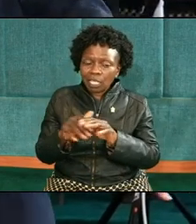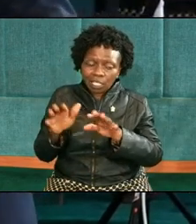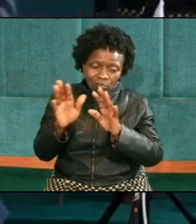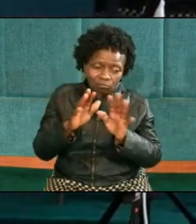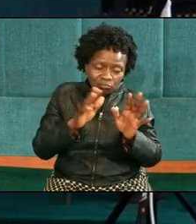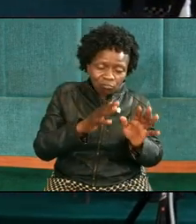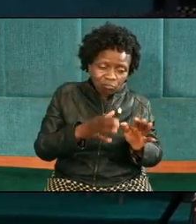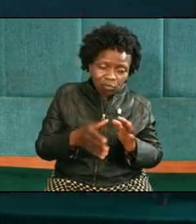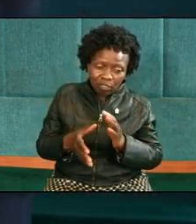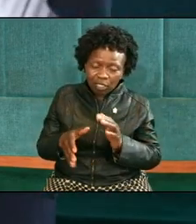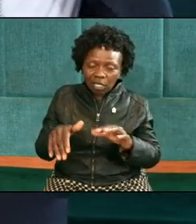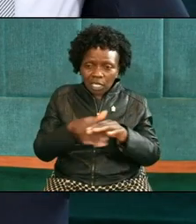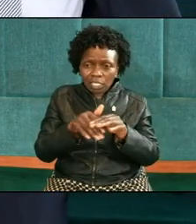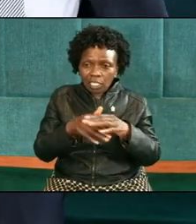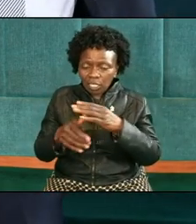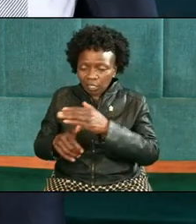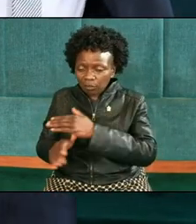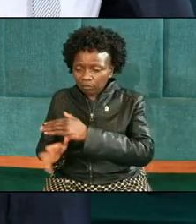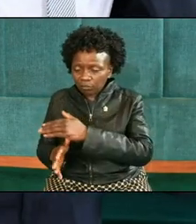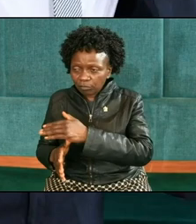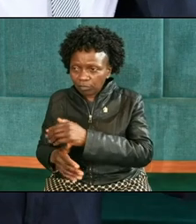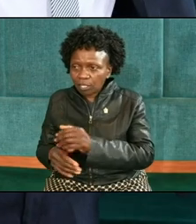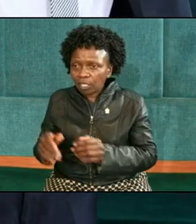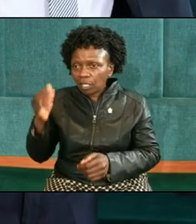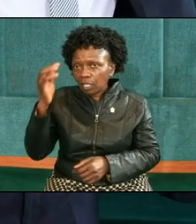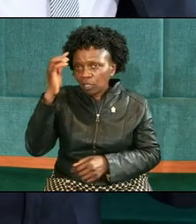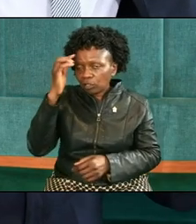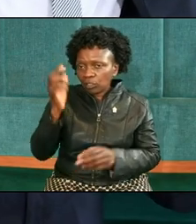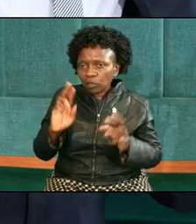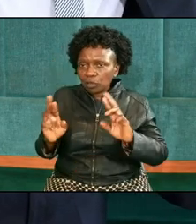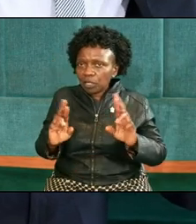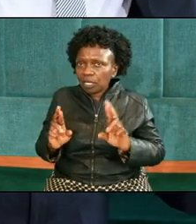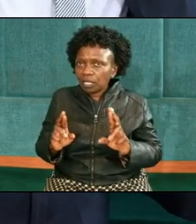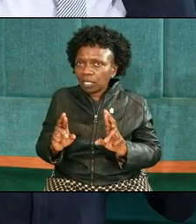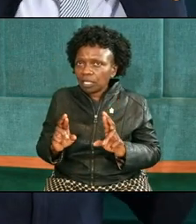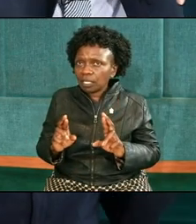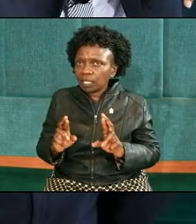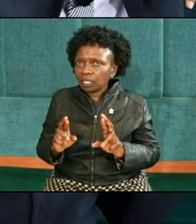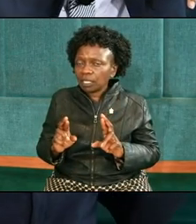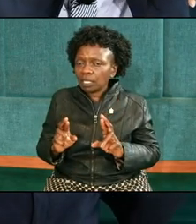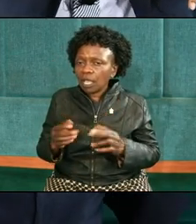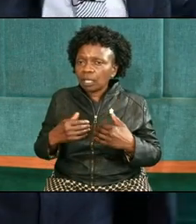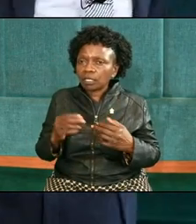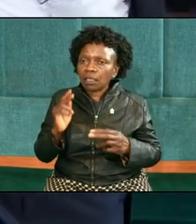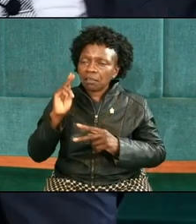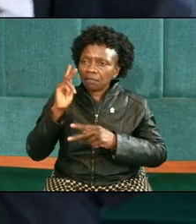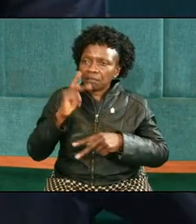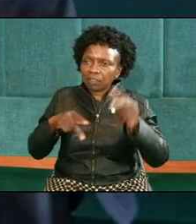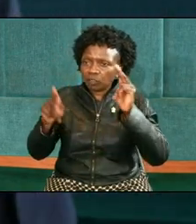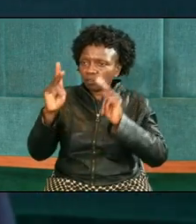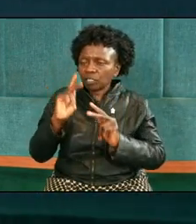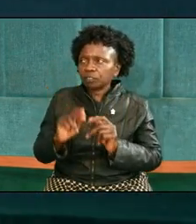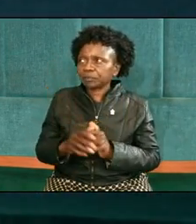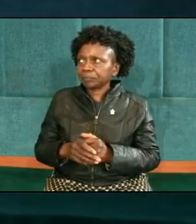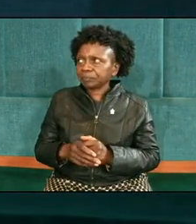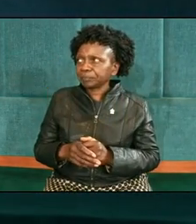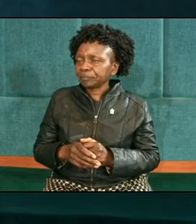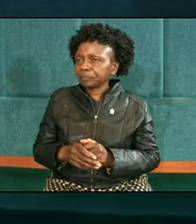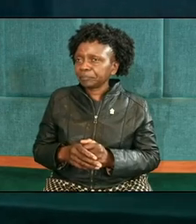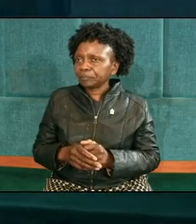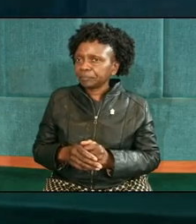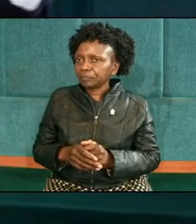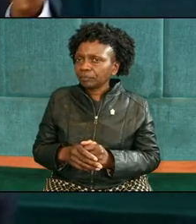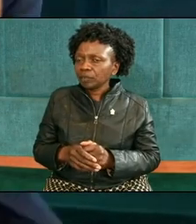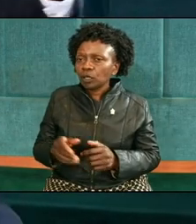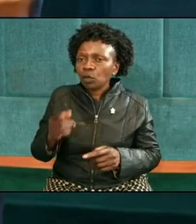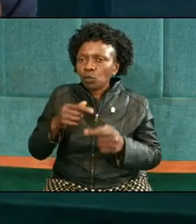he's in the sea. So you don't even know that he's already gotten victory even before he reached Tarshish. Is the church with me? Let me tell